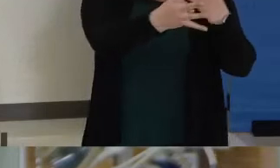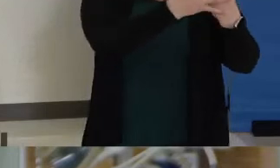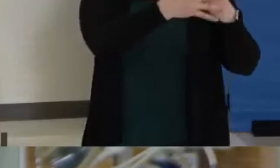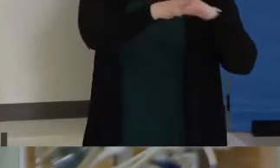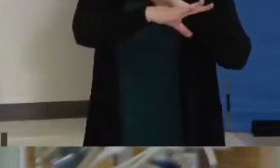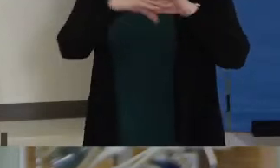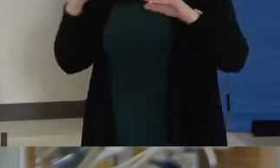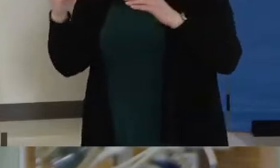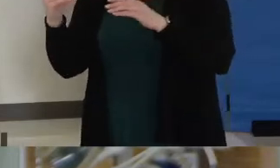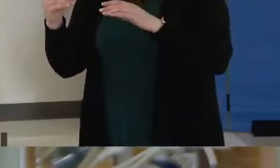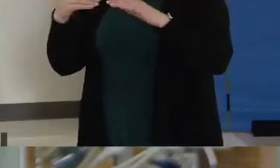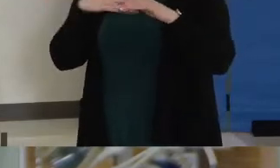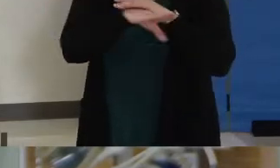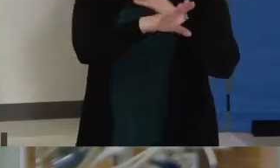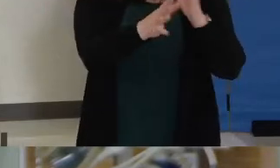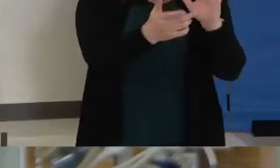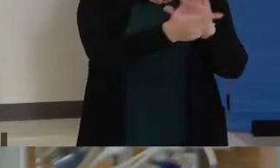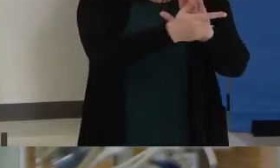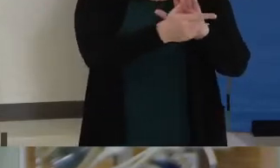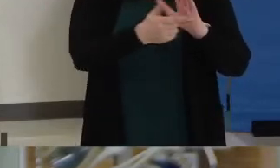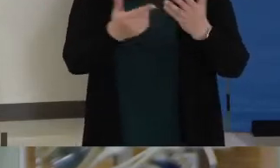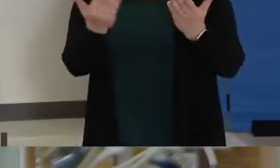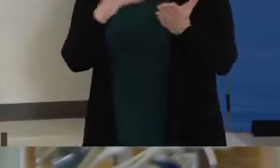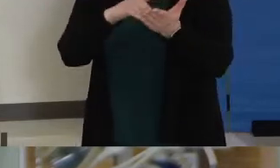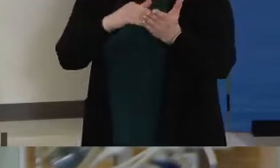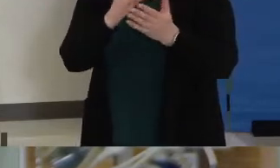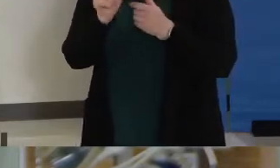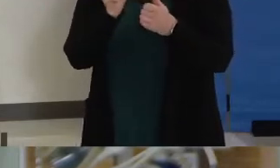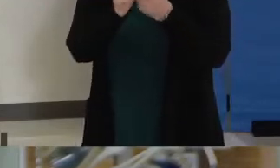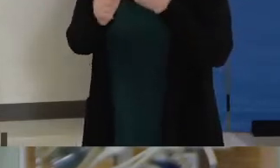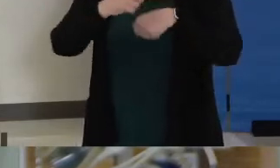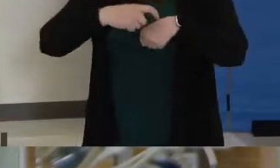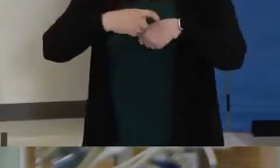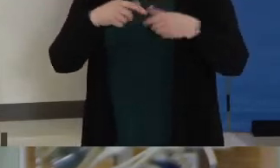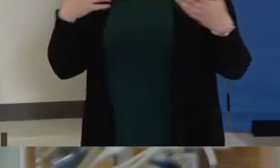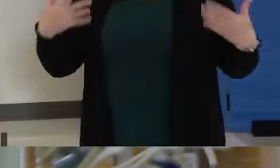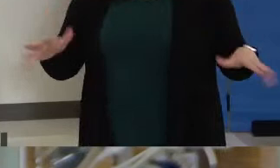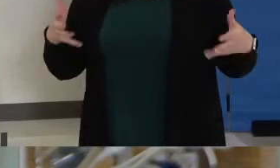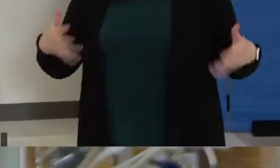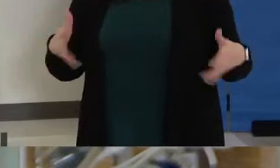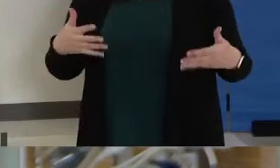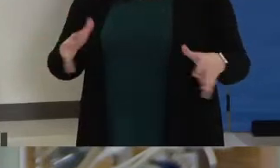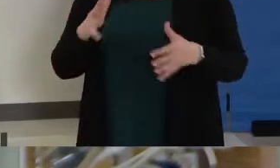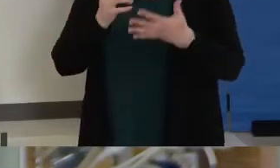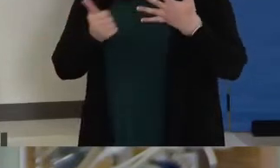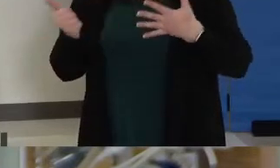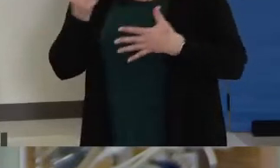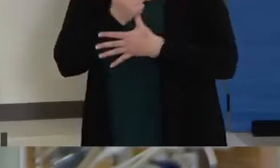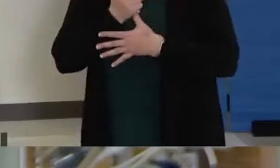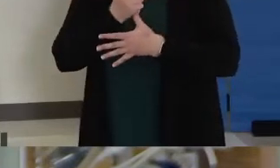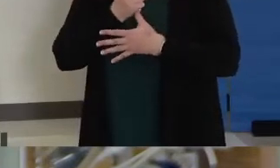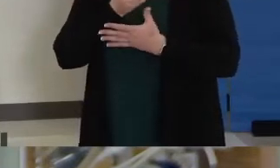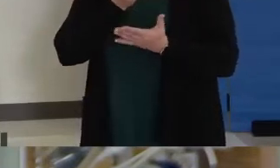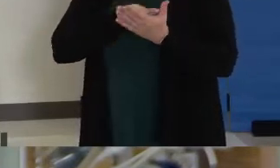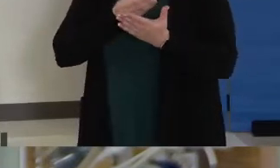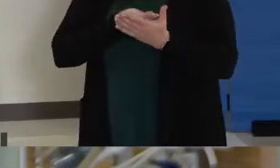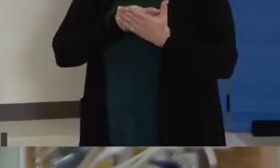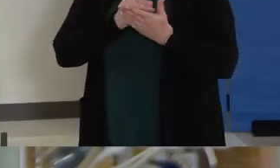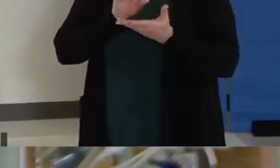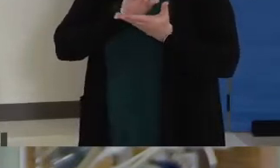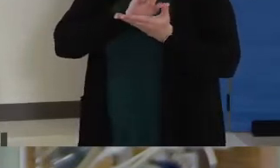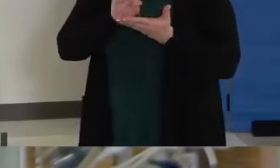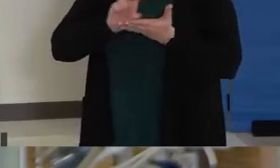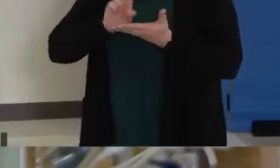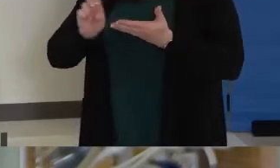it is actually far past time, to stand behind prioritizing these dollars in a